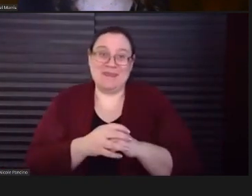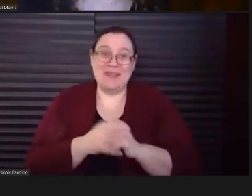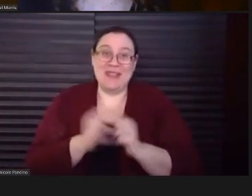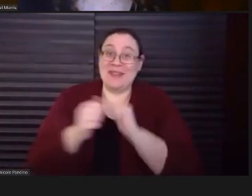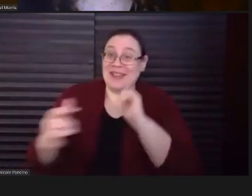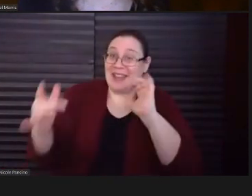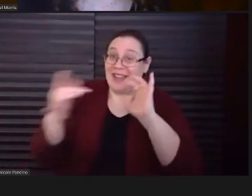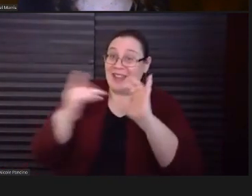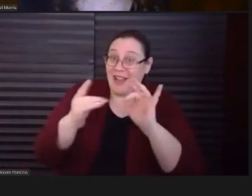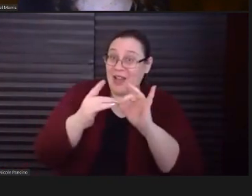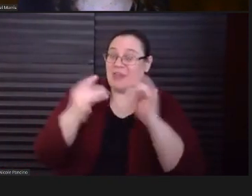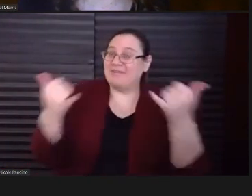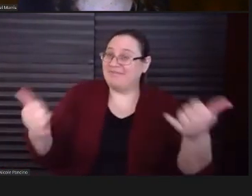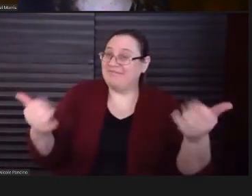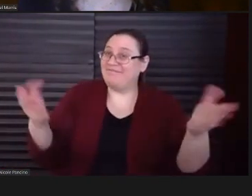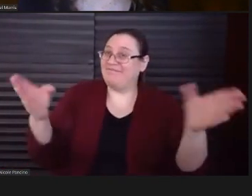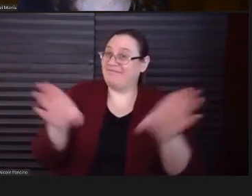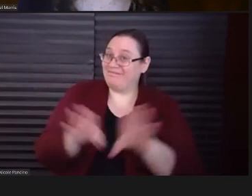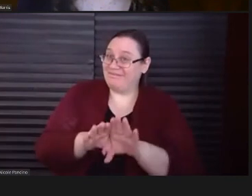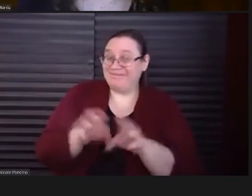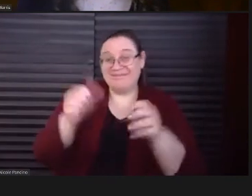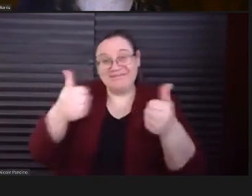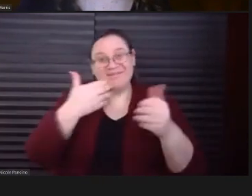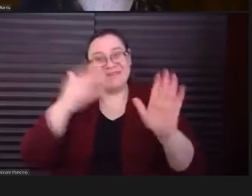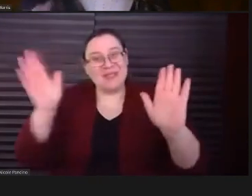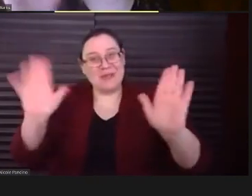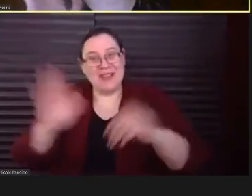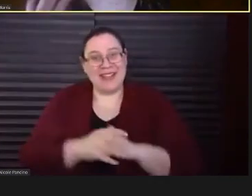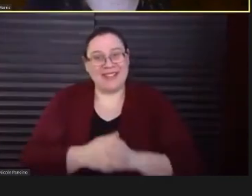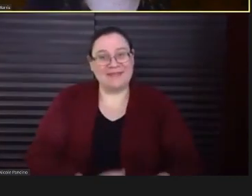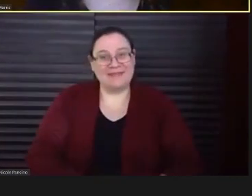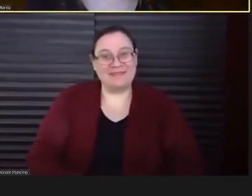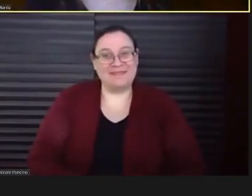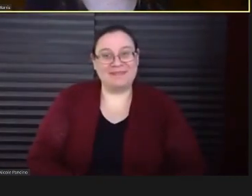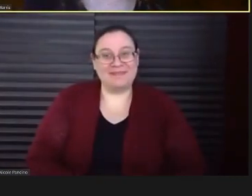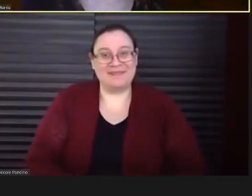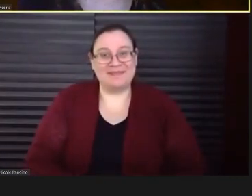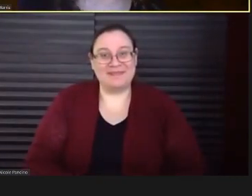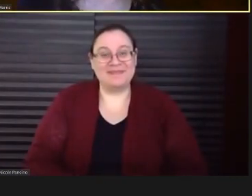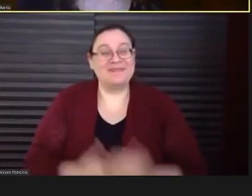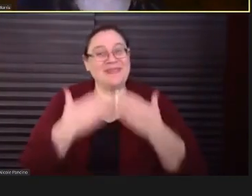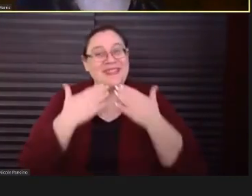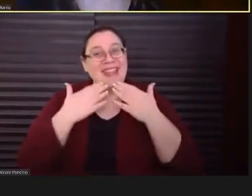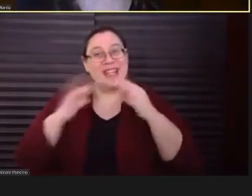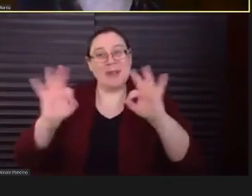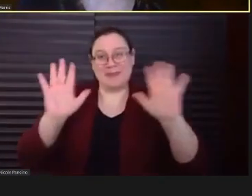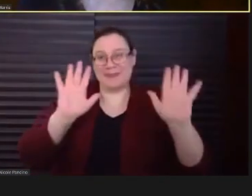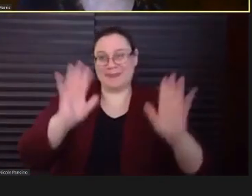I will bow out and say goodbye. Thank you. Thank you. Thanks.